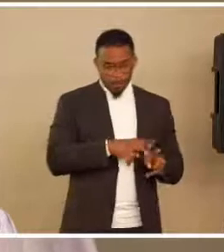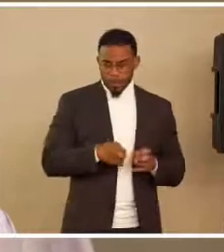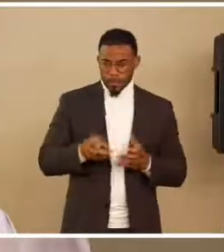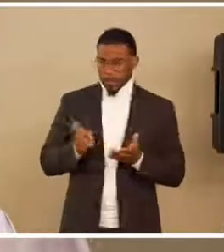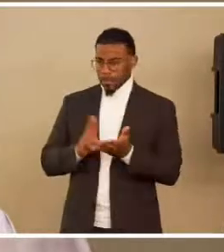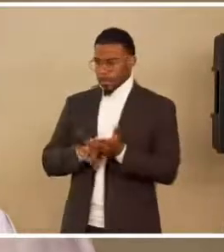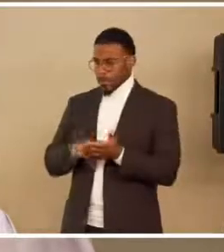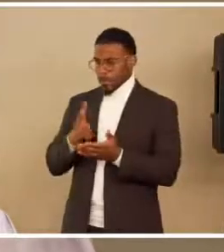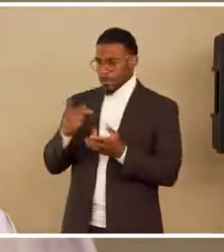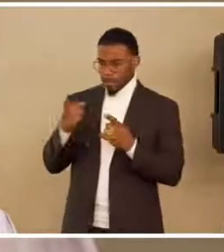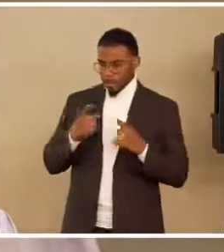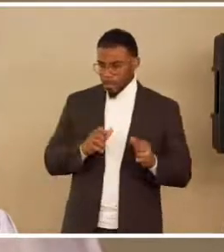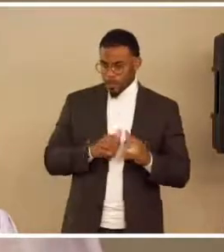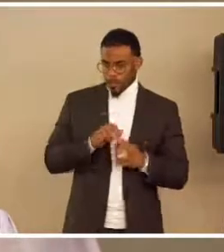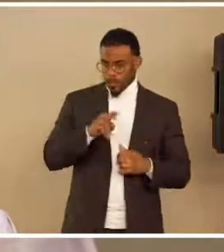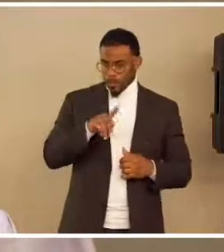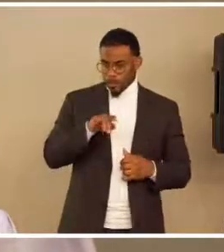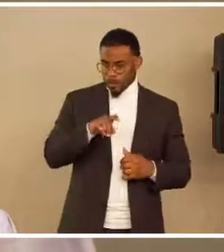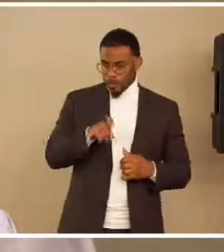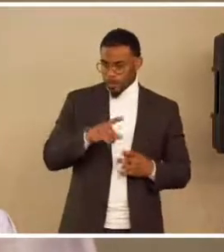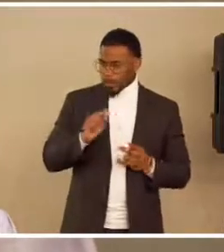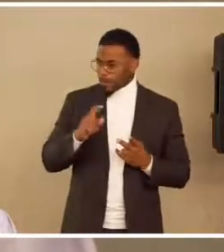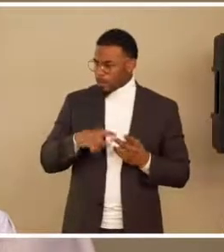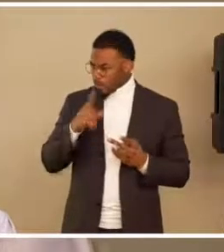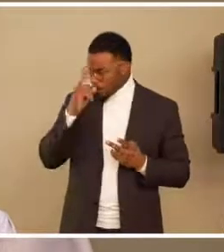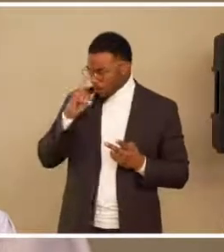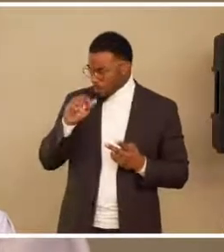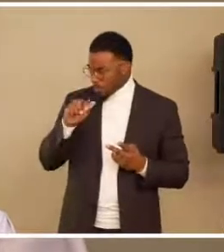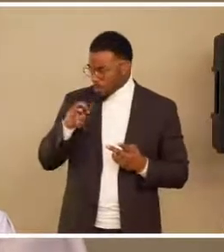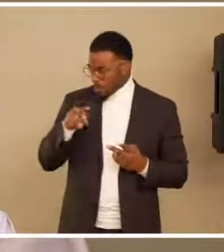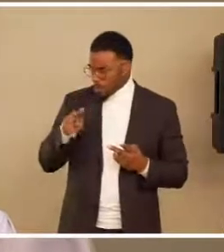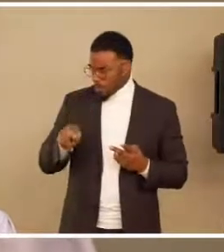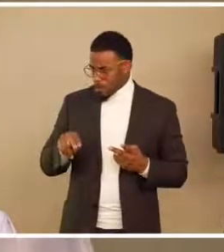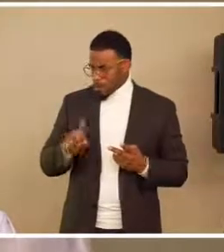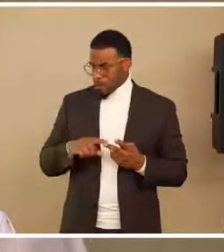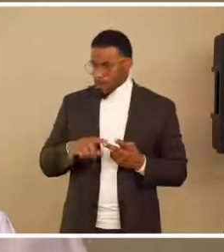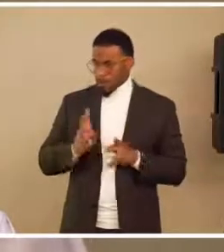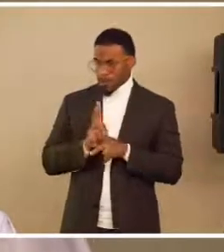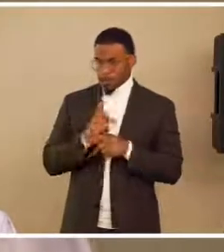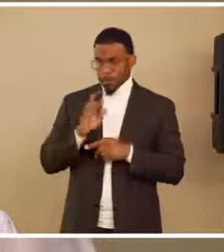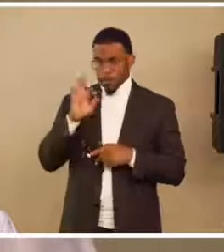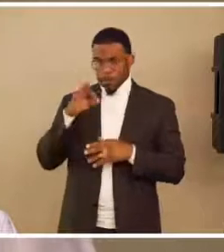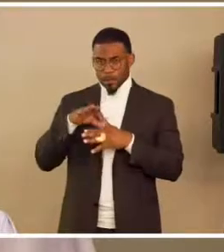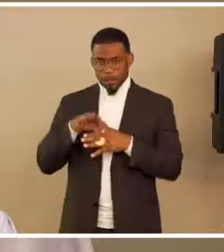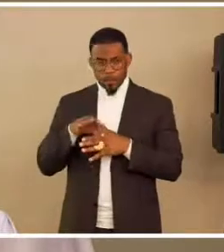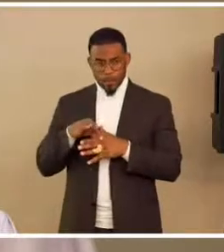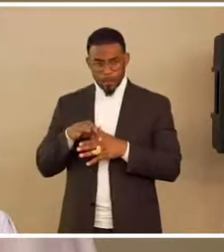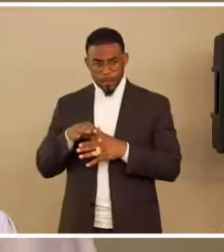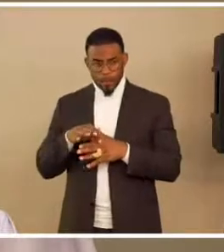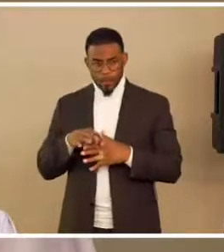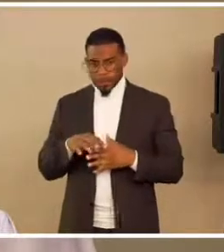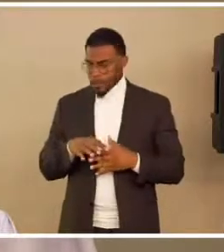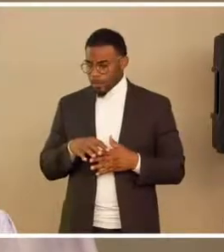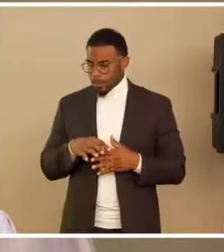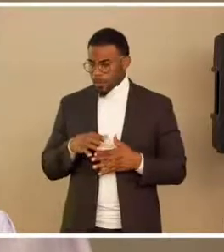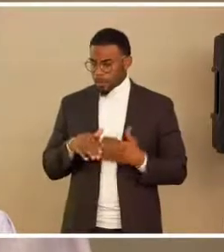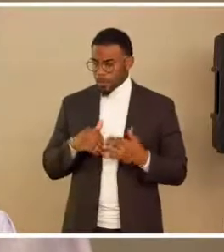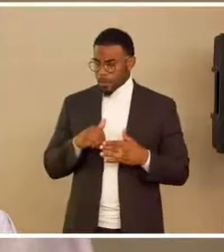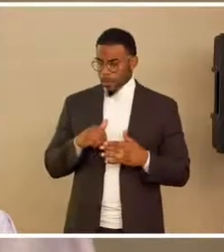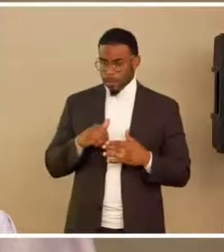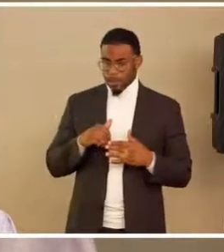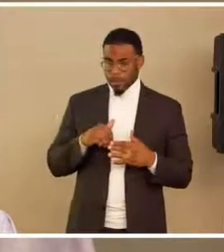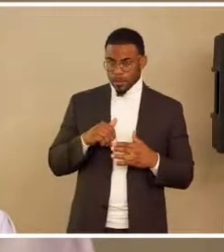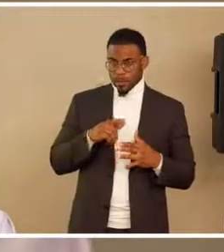sign two deals with Netflix, and the other one, I think it's with Amazon, to produce French content. So in